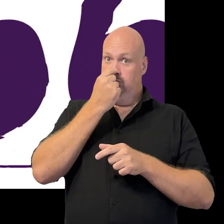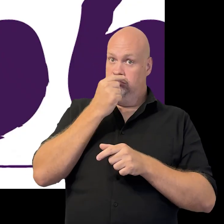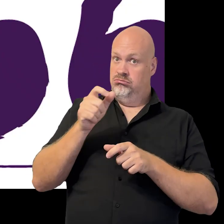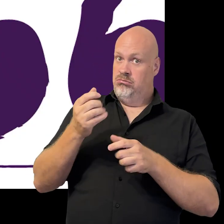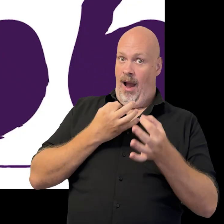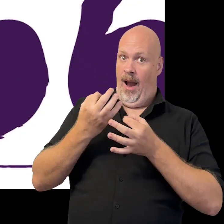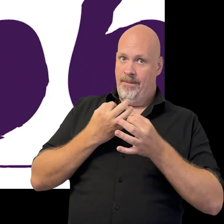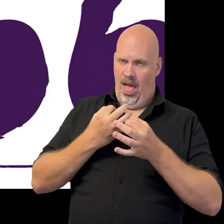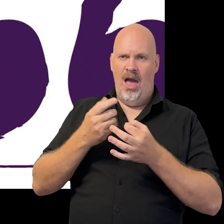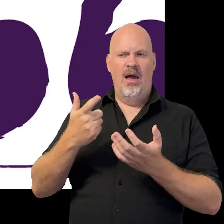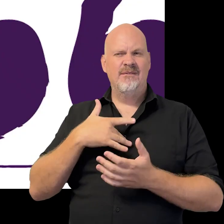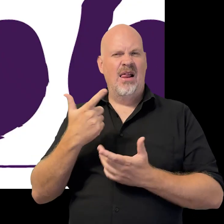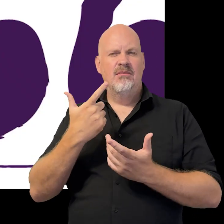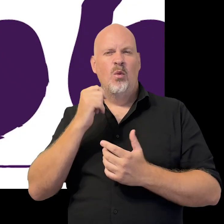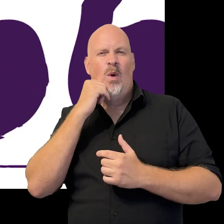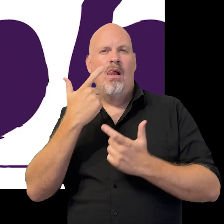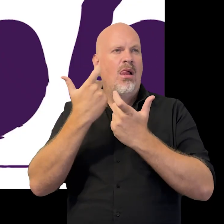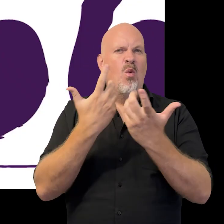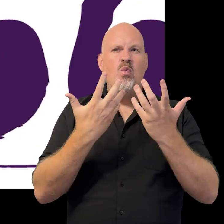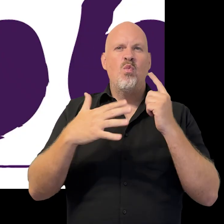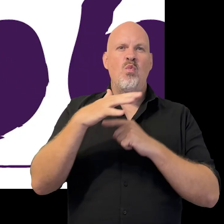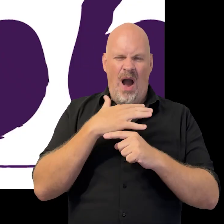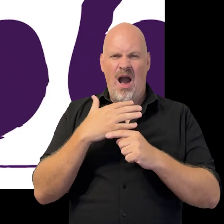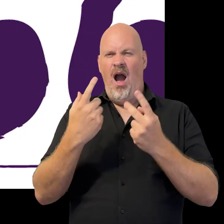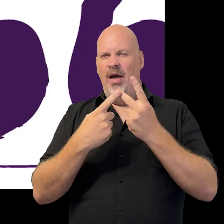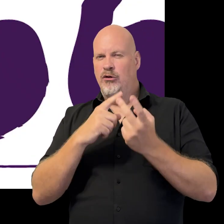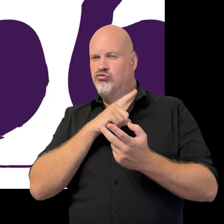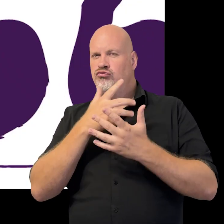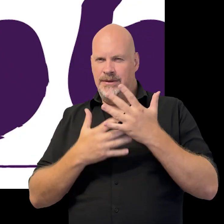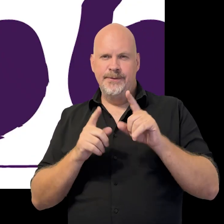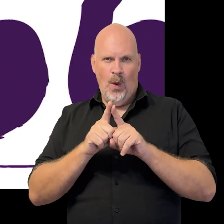build into your CPD.